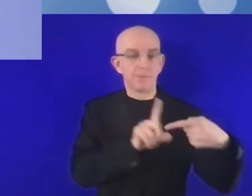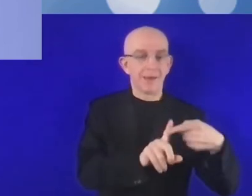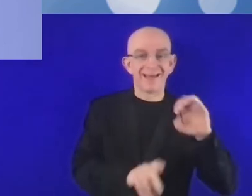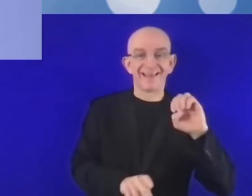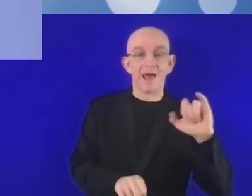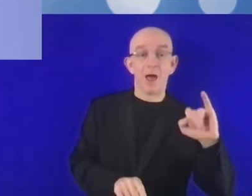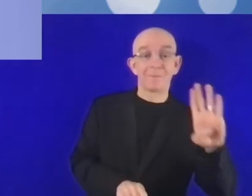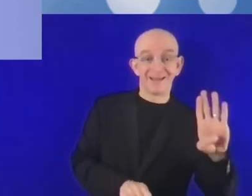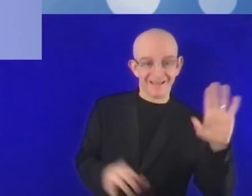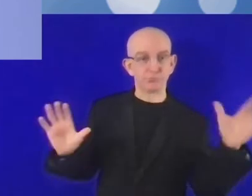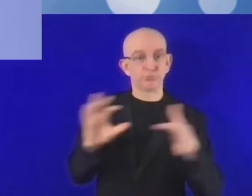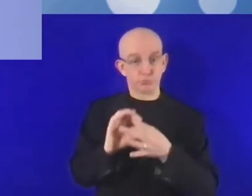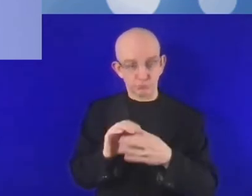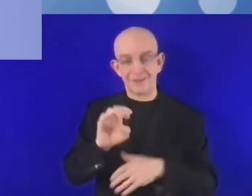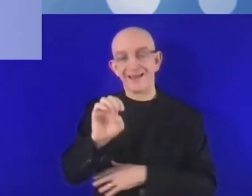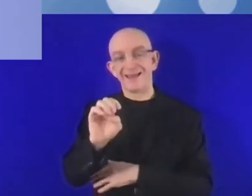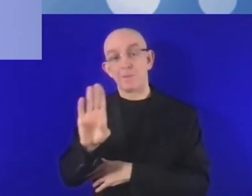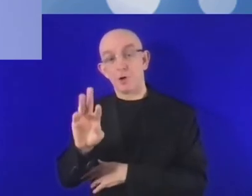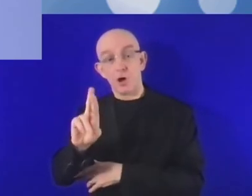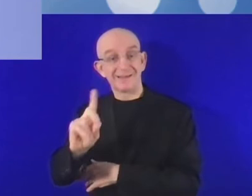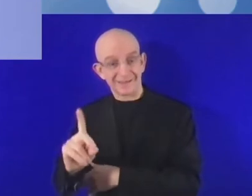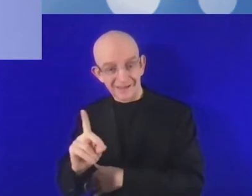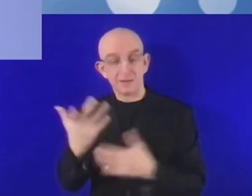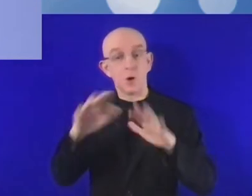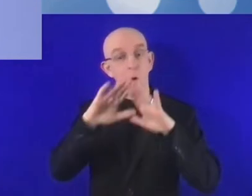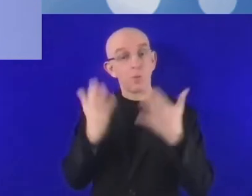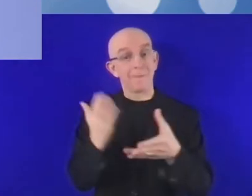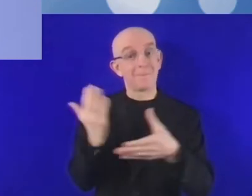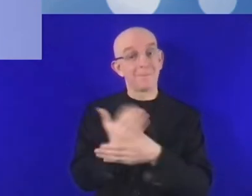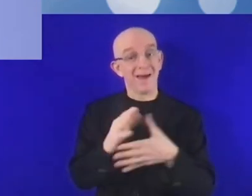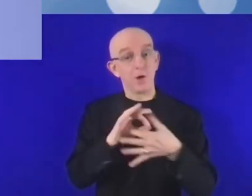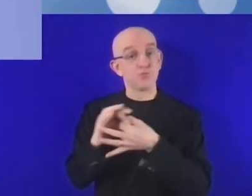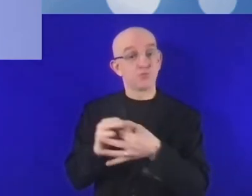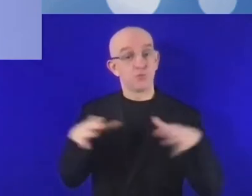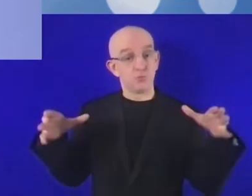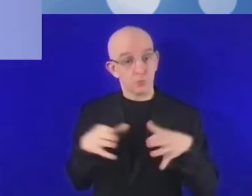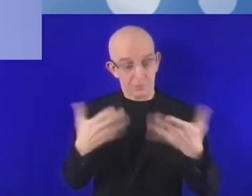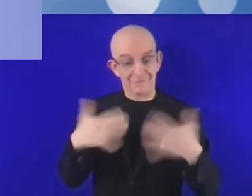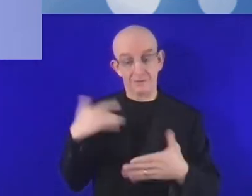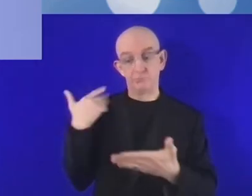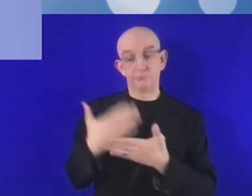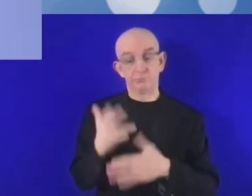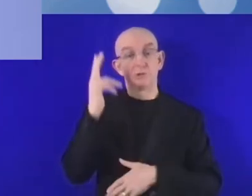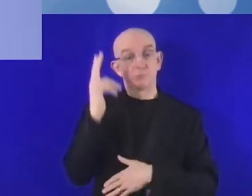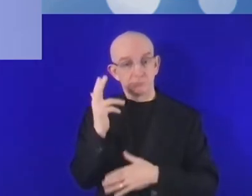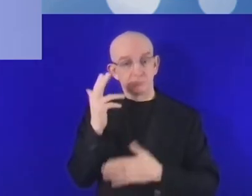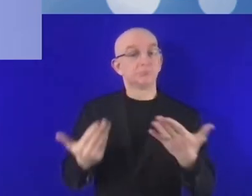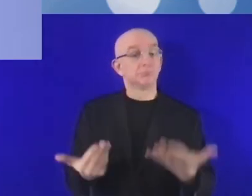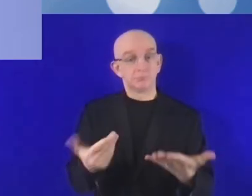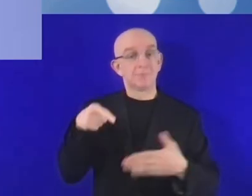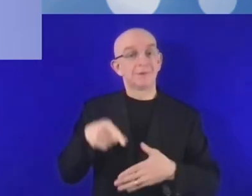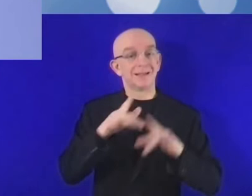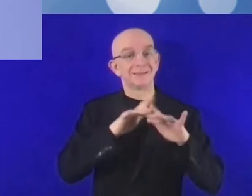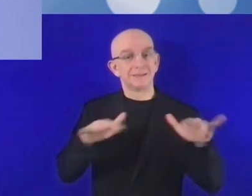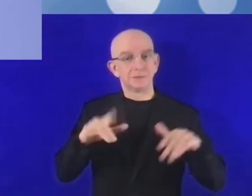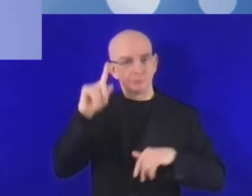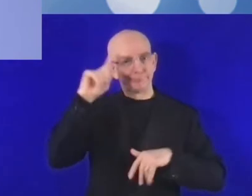innovation and scale up initiative and we as the eib group we are leading this exercise and